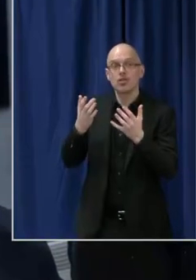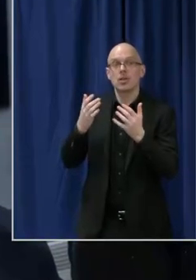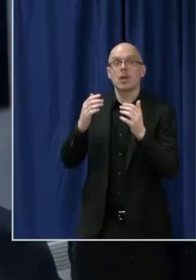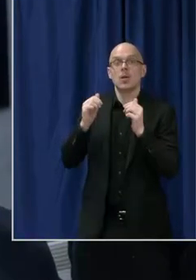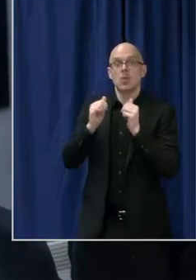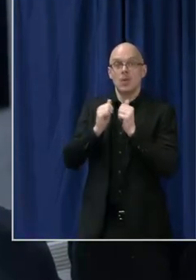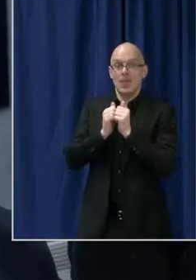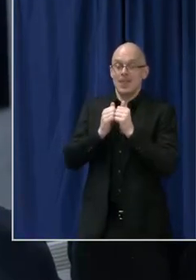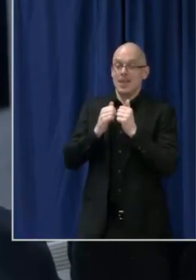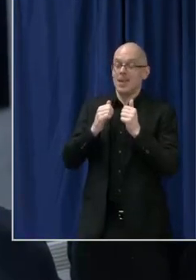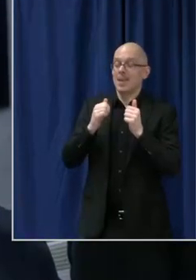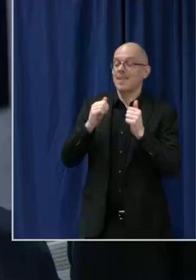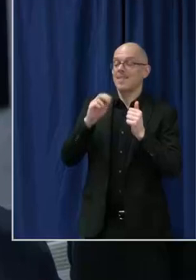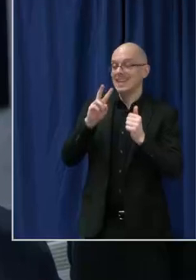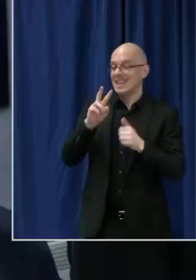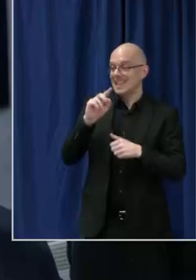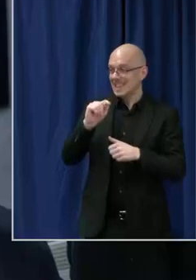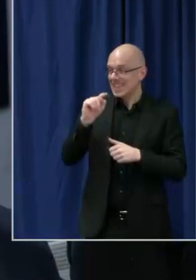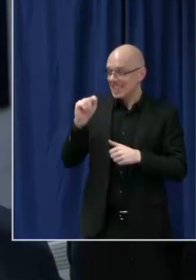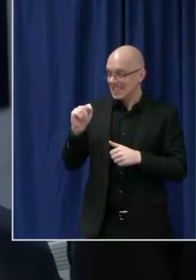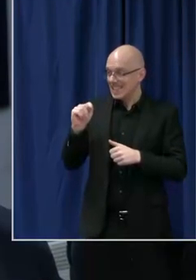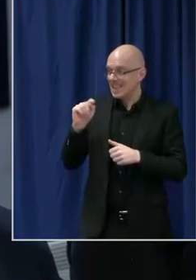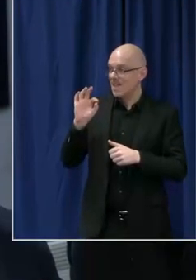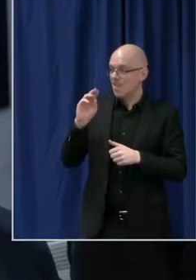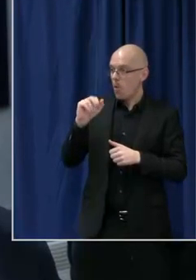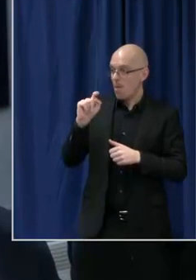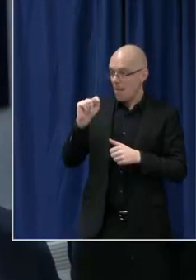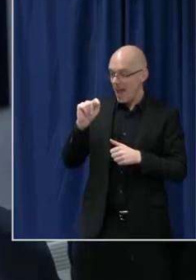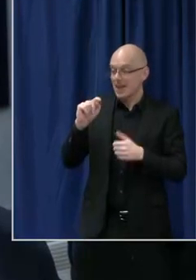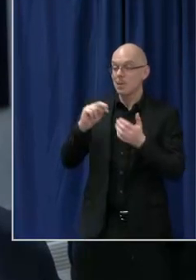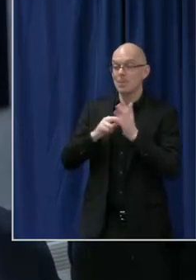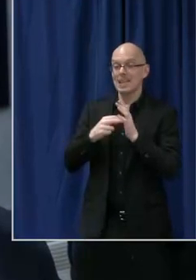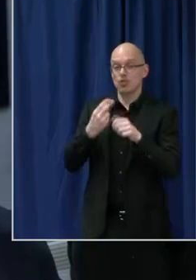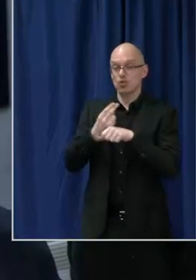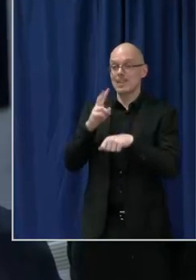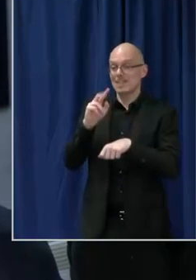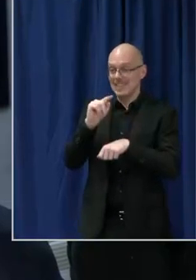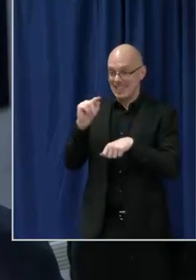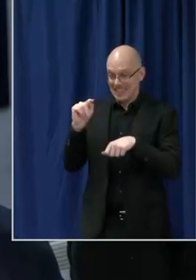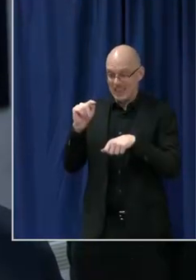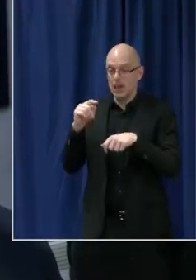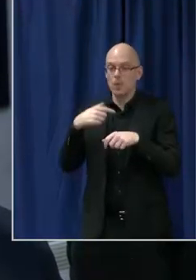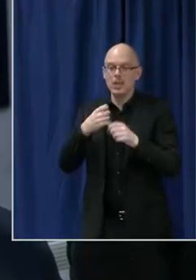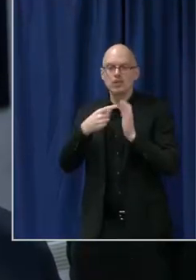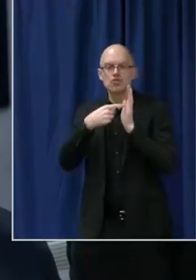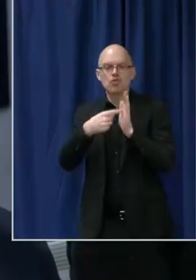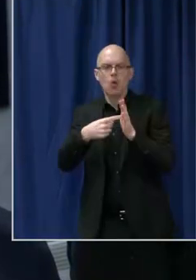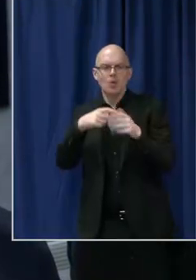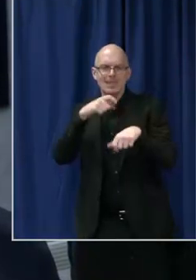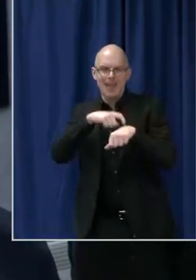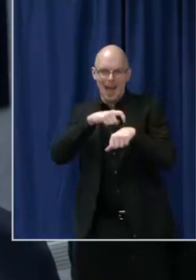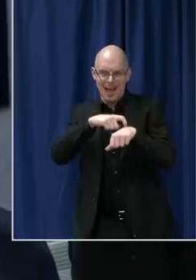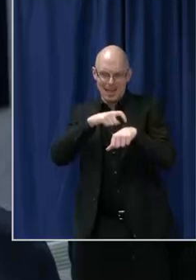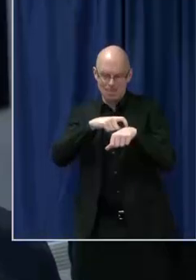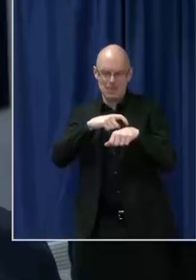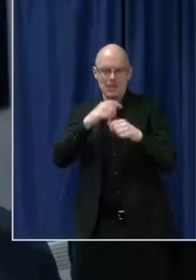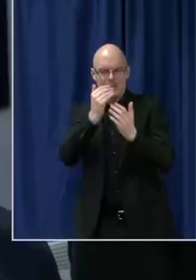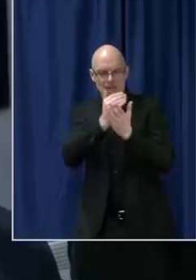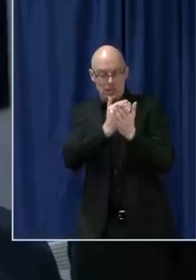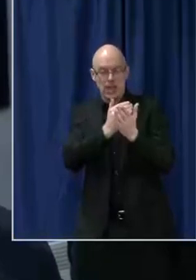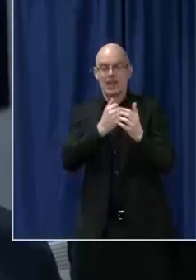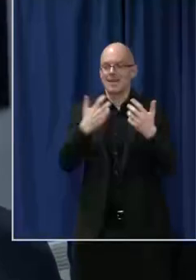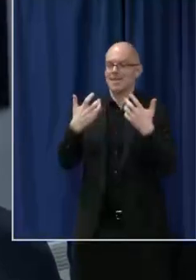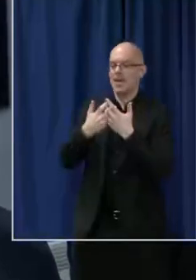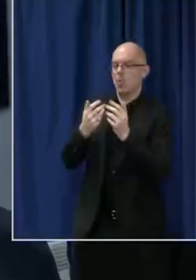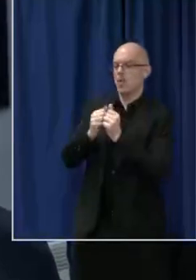caption format to send timed transcriptions of audio description narration to Braille displays. Tom?